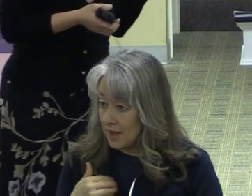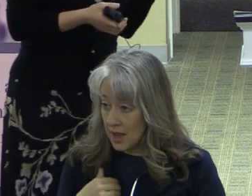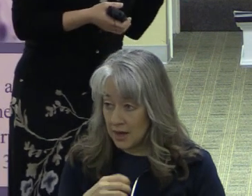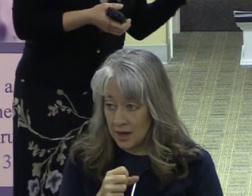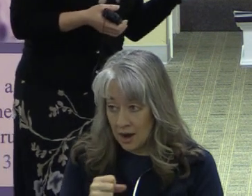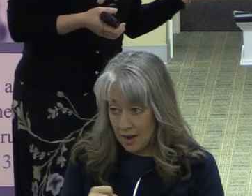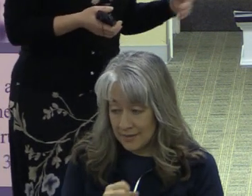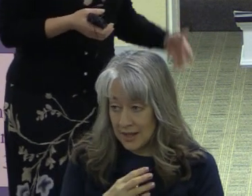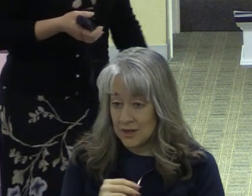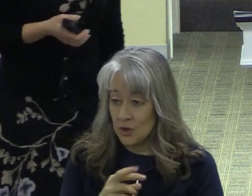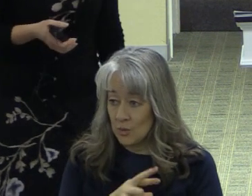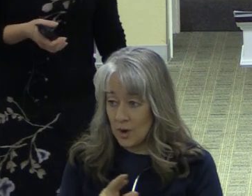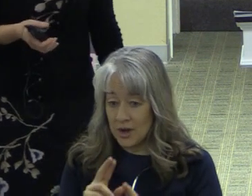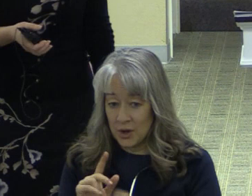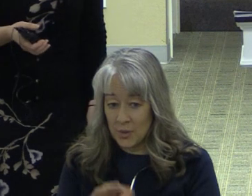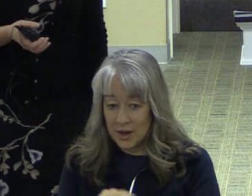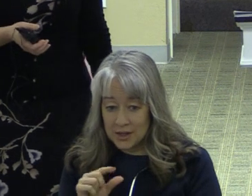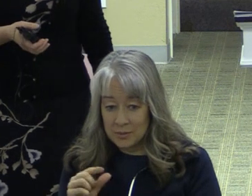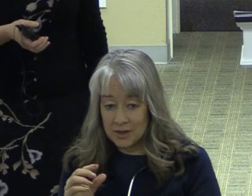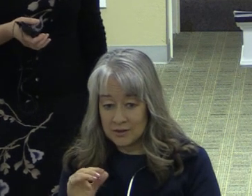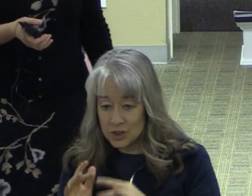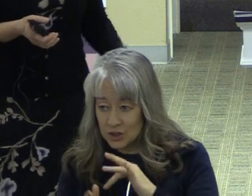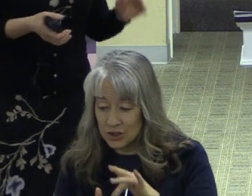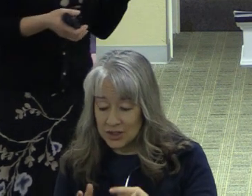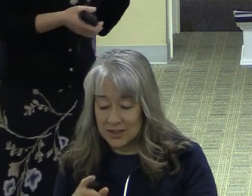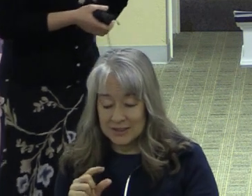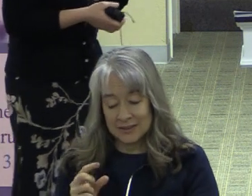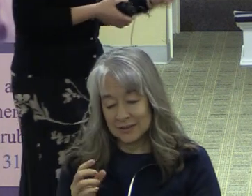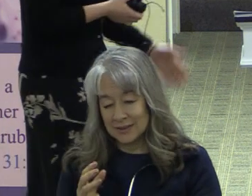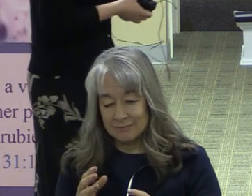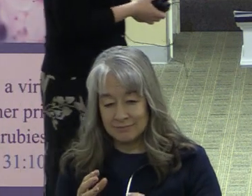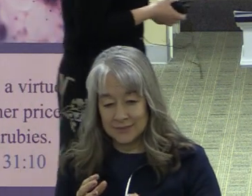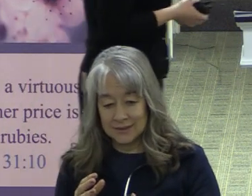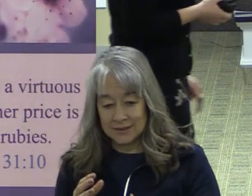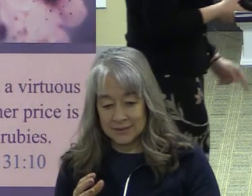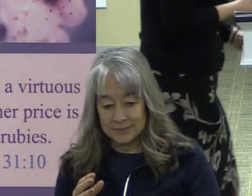you are ready to go on a little bit of a journey. It's a little bit of a...